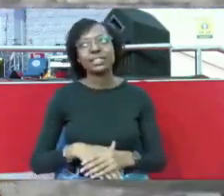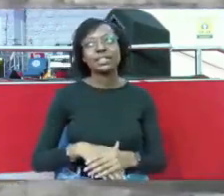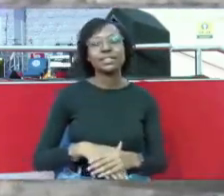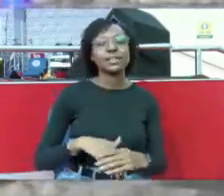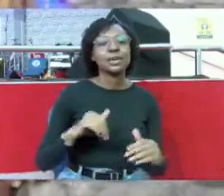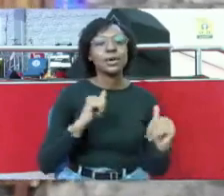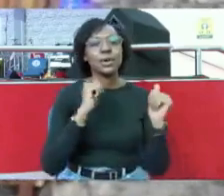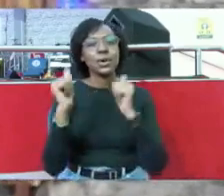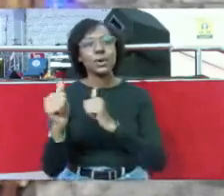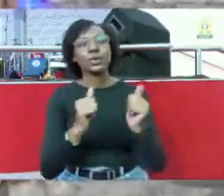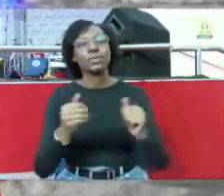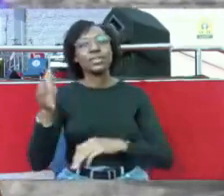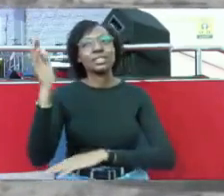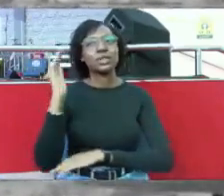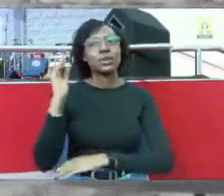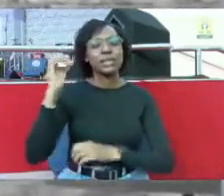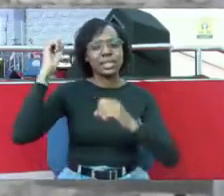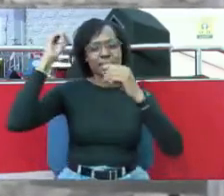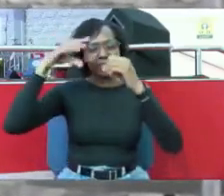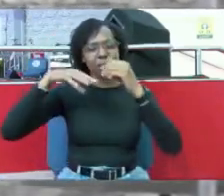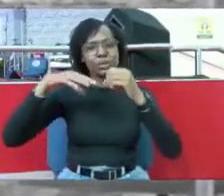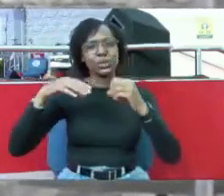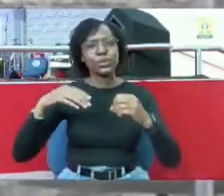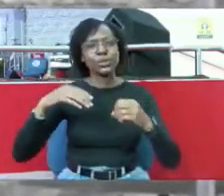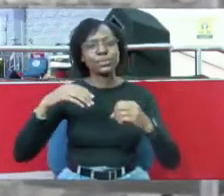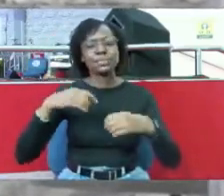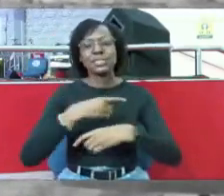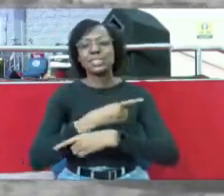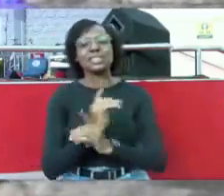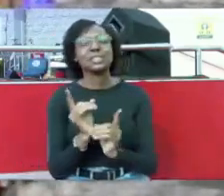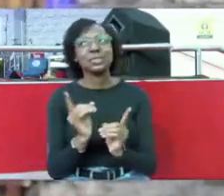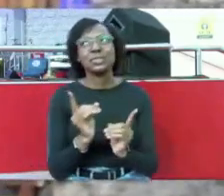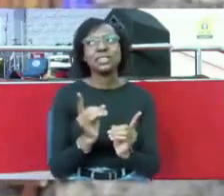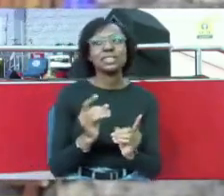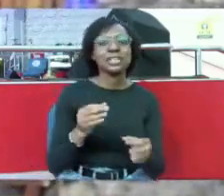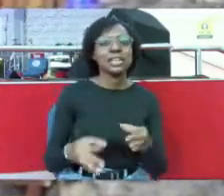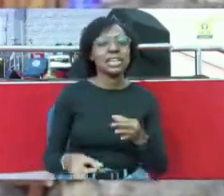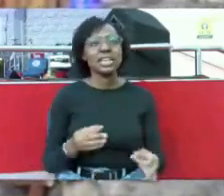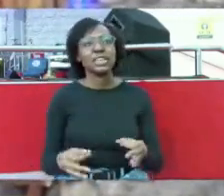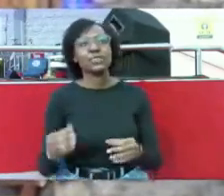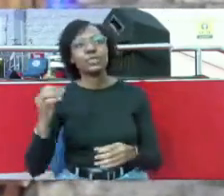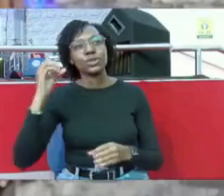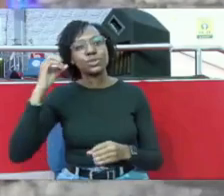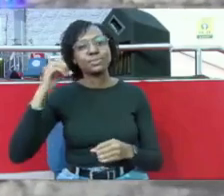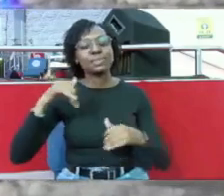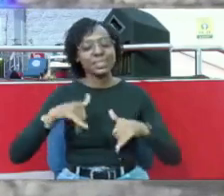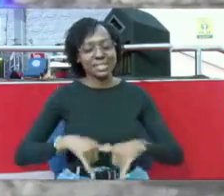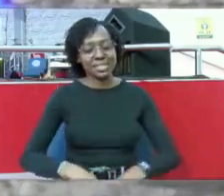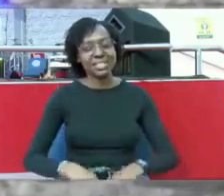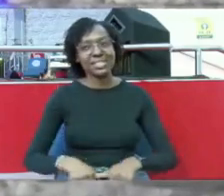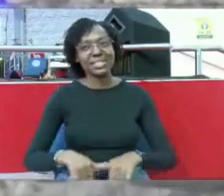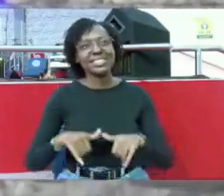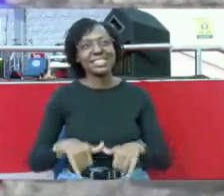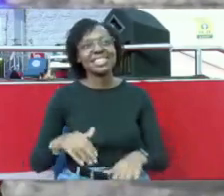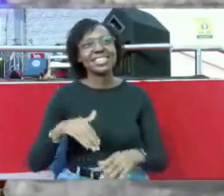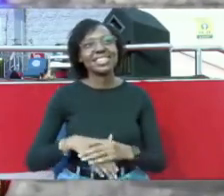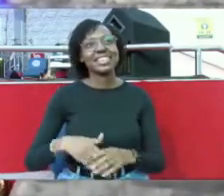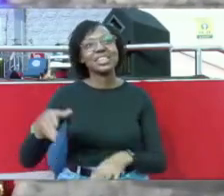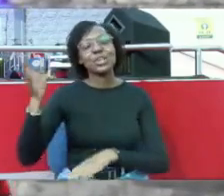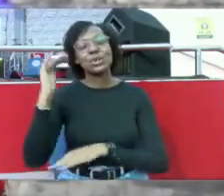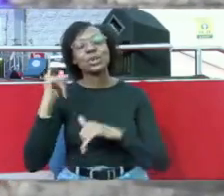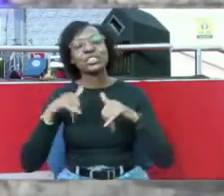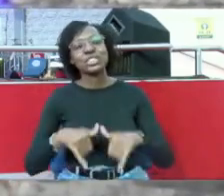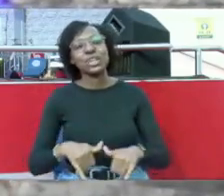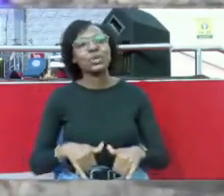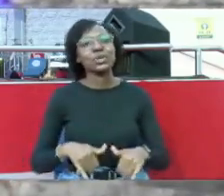look like any other shadow, but it is a different shadow. If you dwell in that shadow, the Bible says that